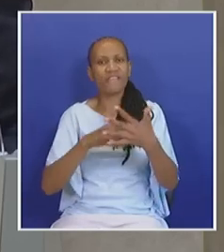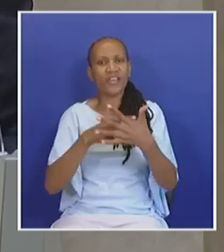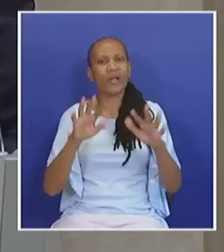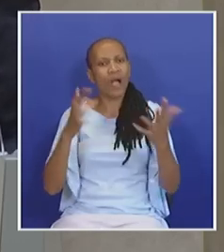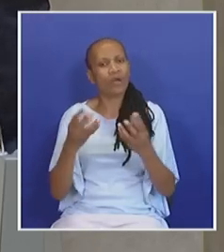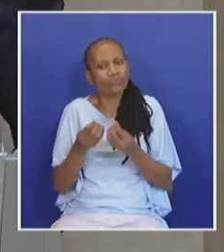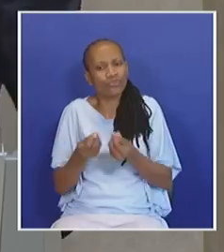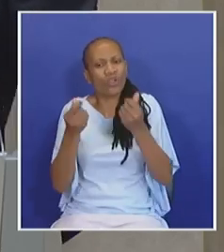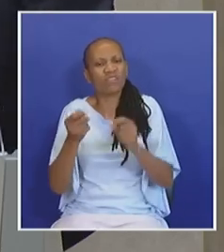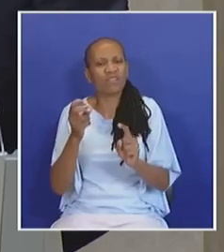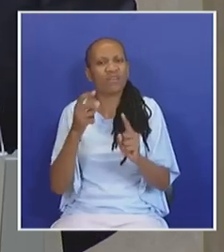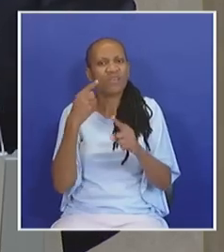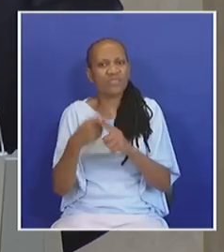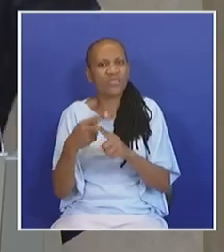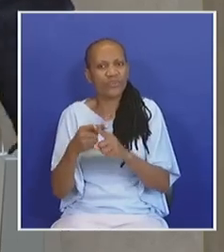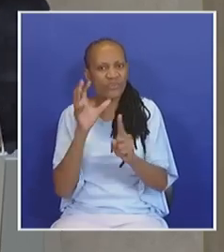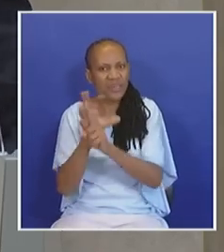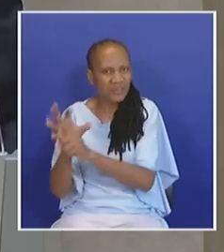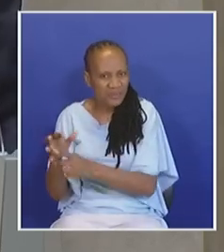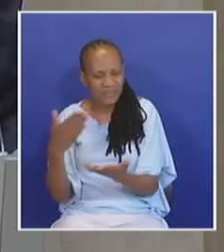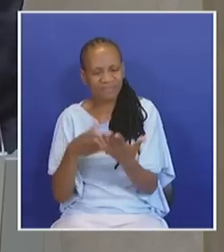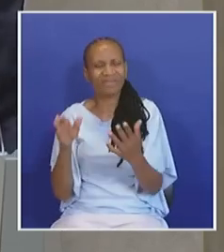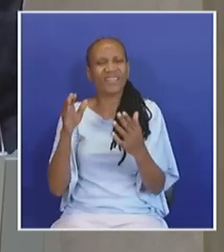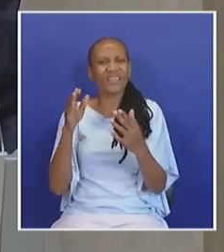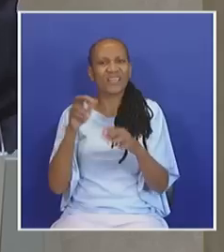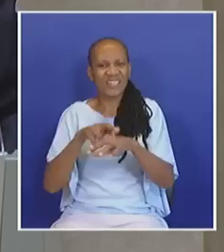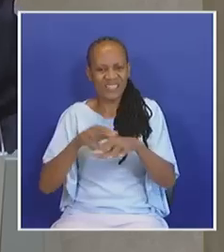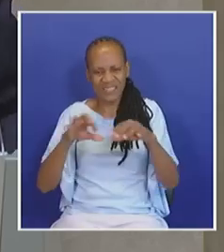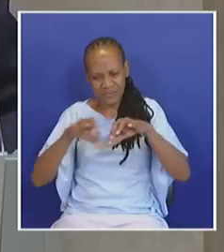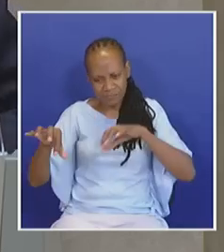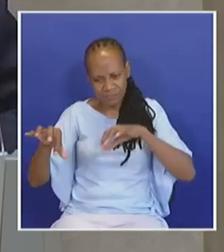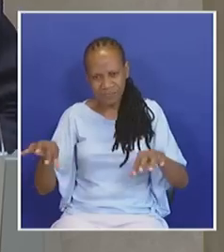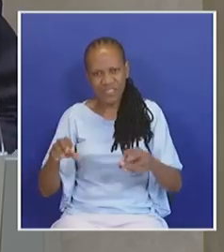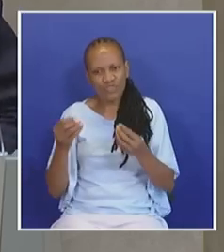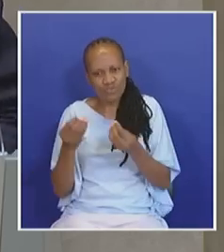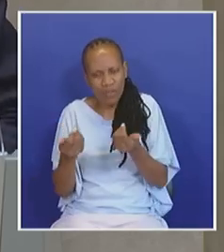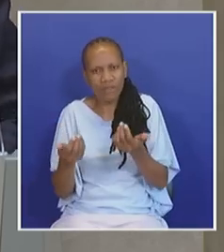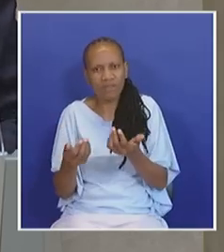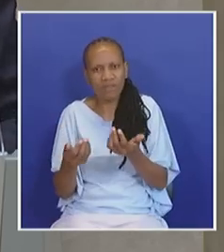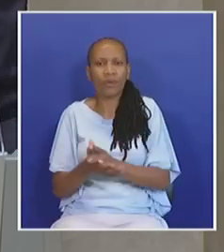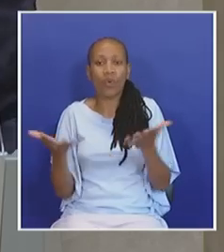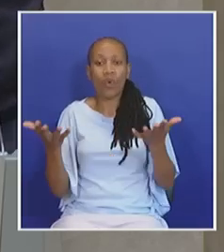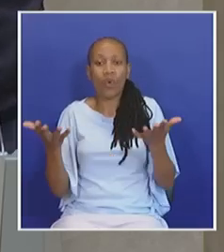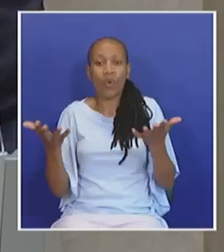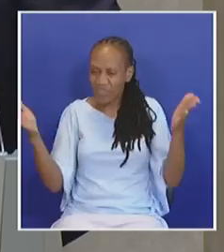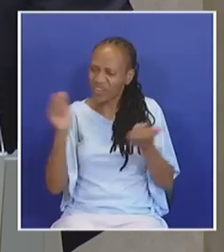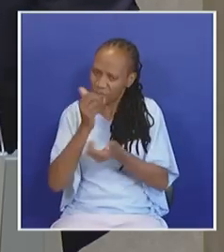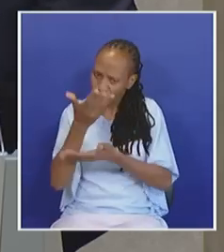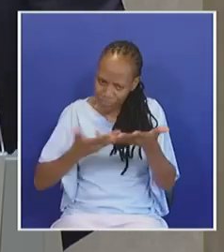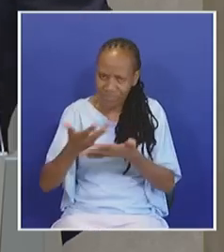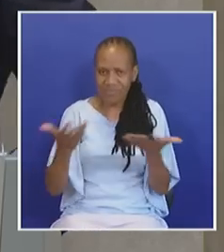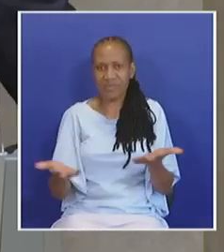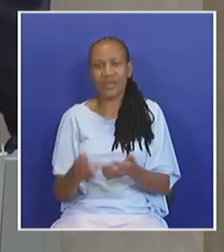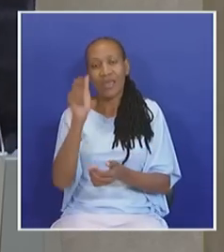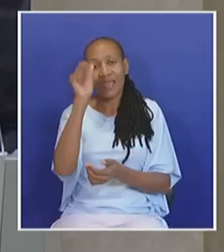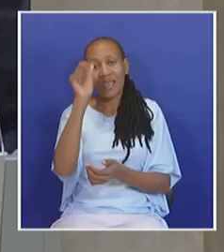discrimination, xenophobia, and related intolerances at both a private and public level. The NAP